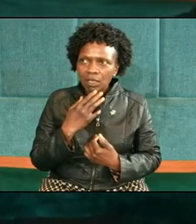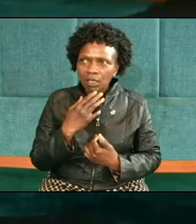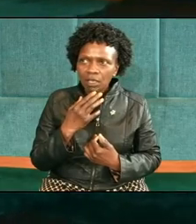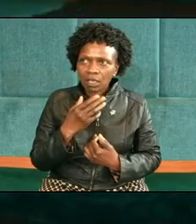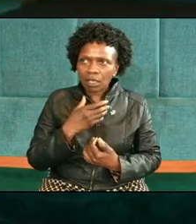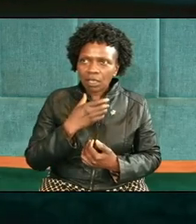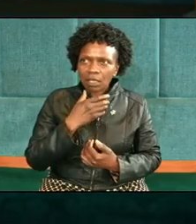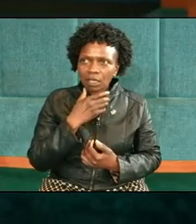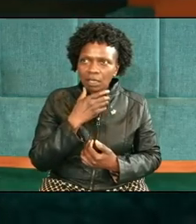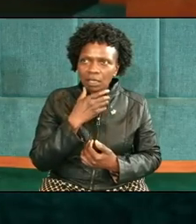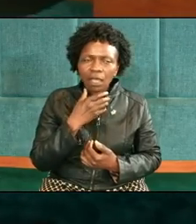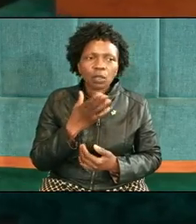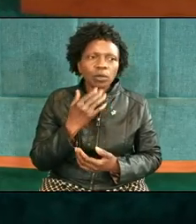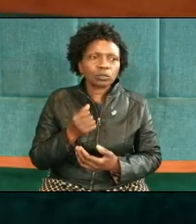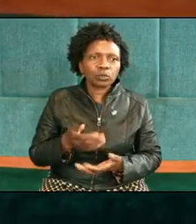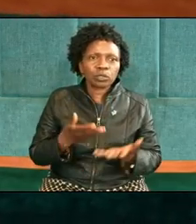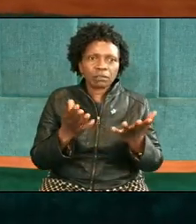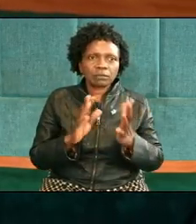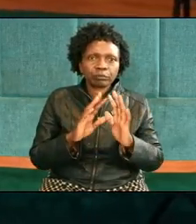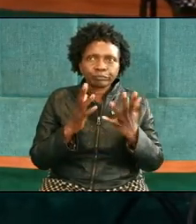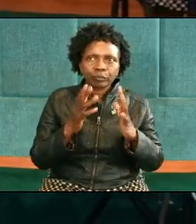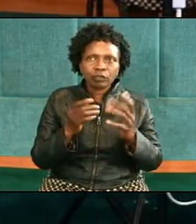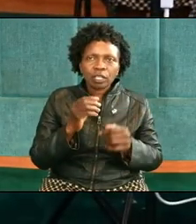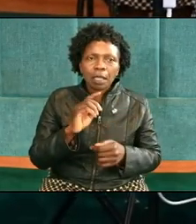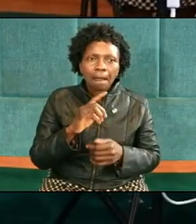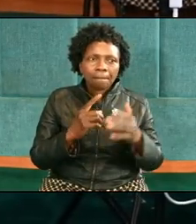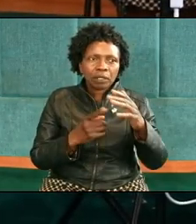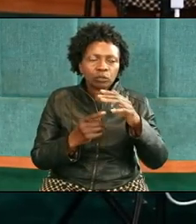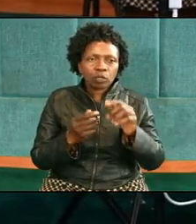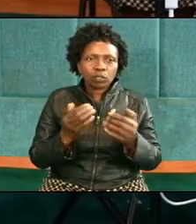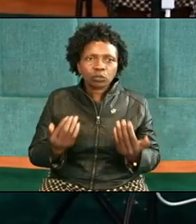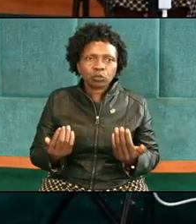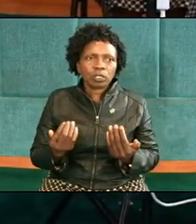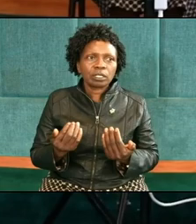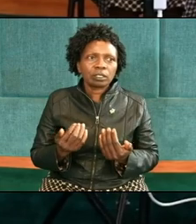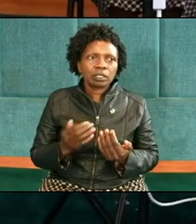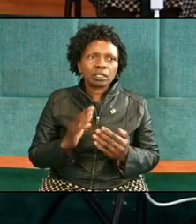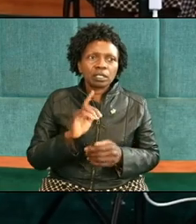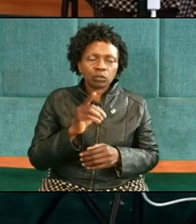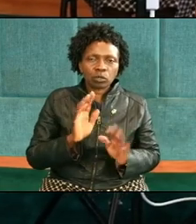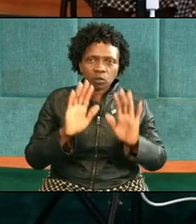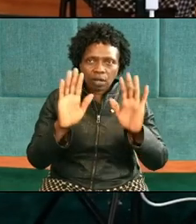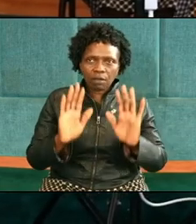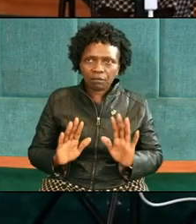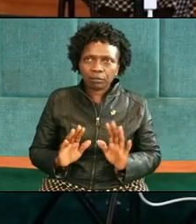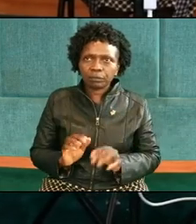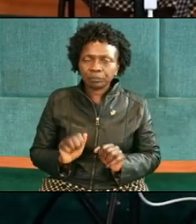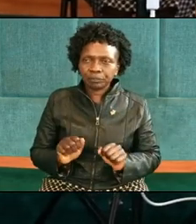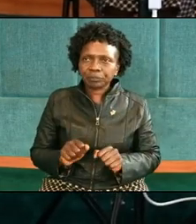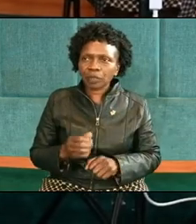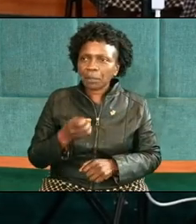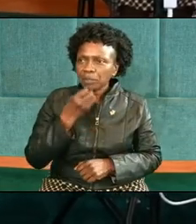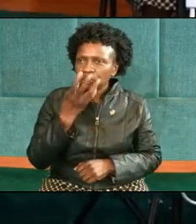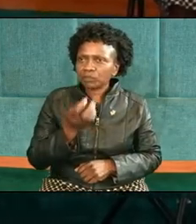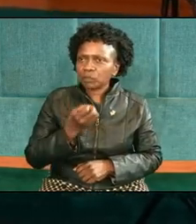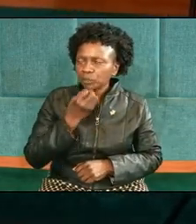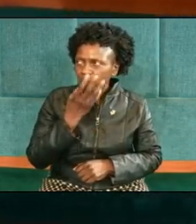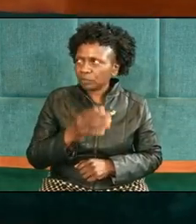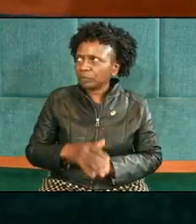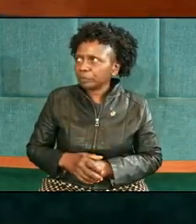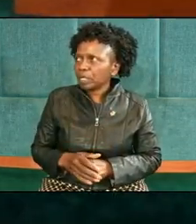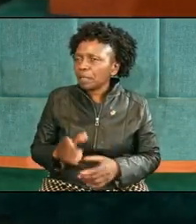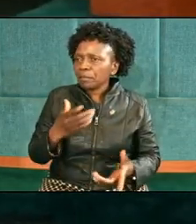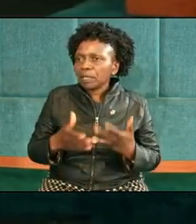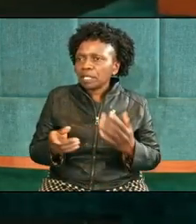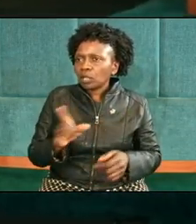I really want to express my appreciation for the ministry to our children. Amen. Wasn't that wonderful? Incredible, beautiful, beautiful, beautiful. May